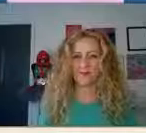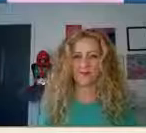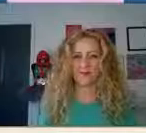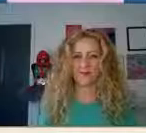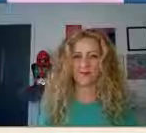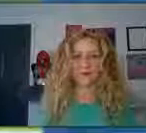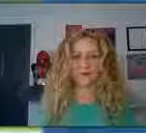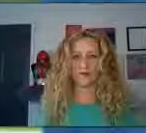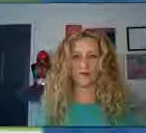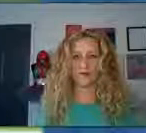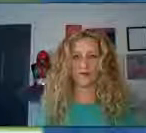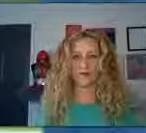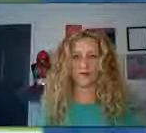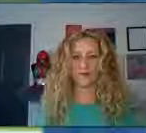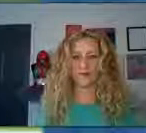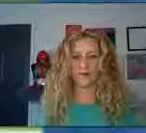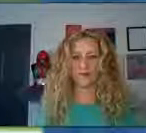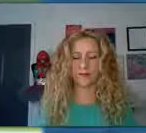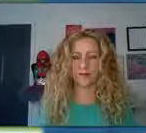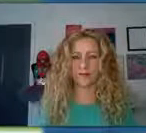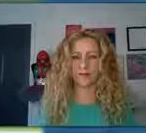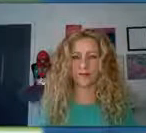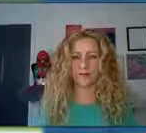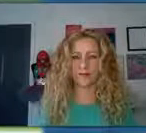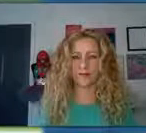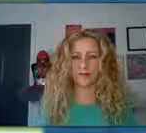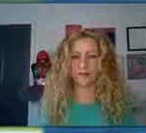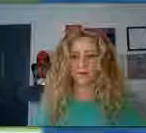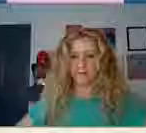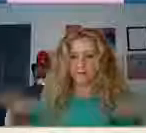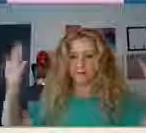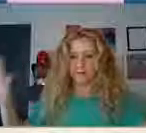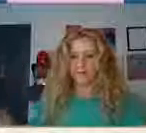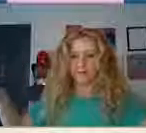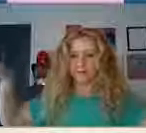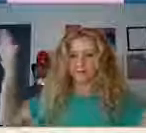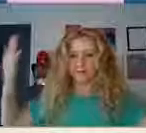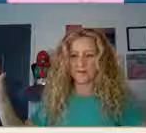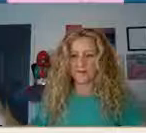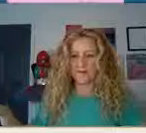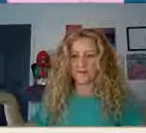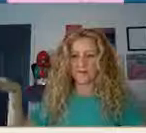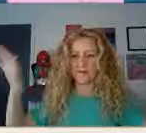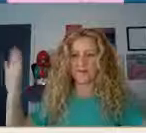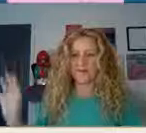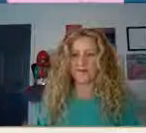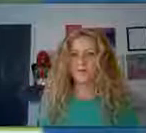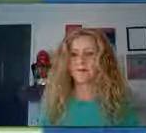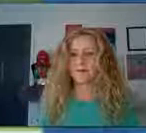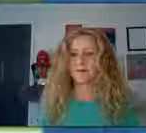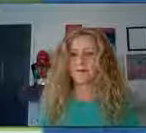Shine, what's next? This one shows animals that fly high in the sky. Friends, which one do you think it